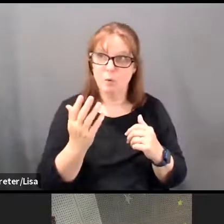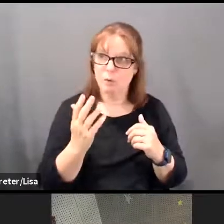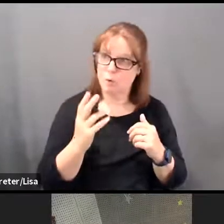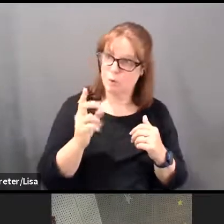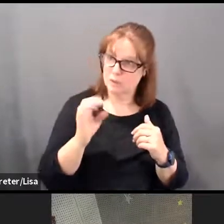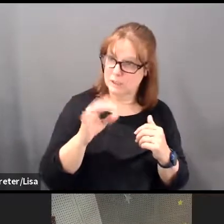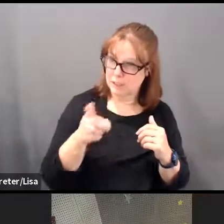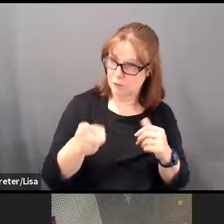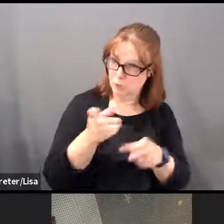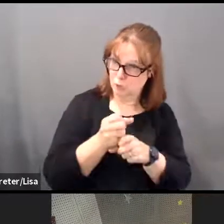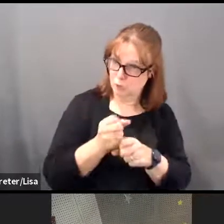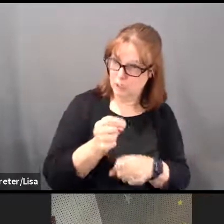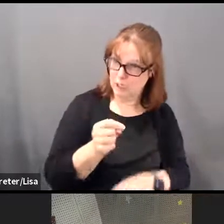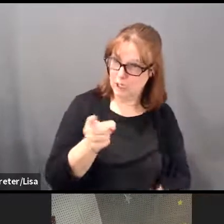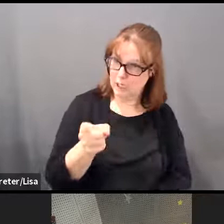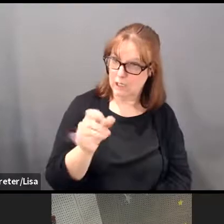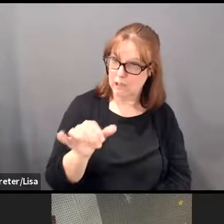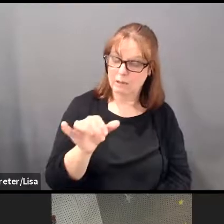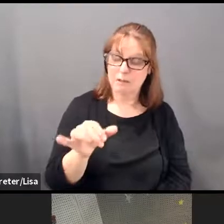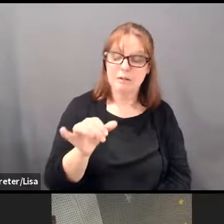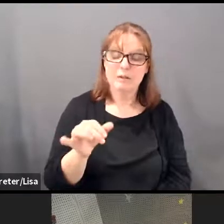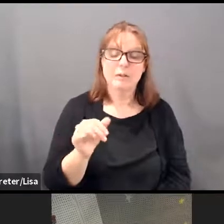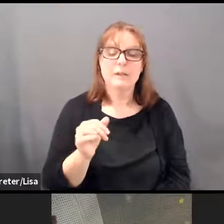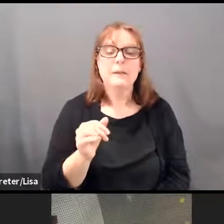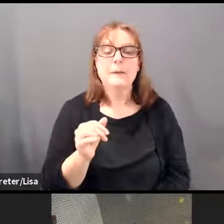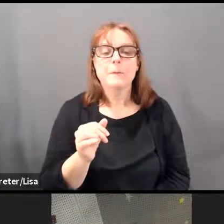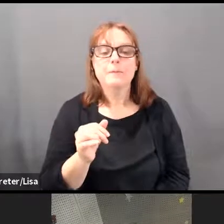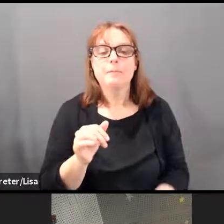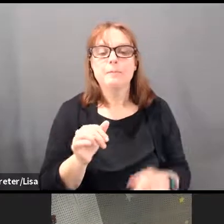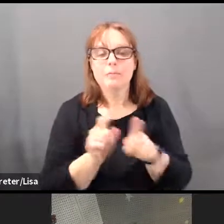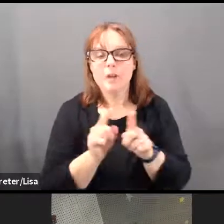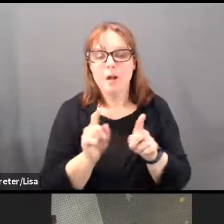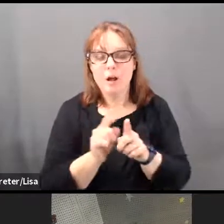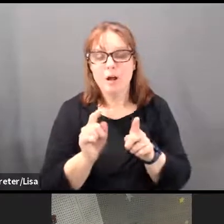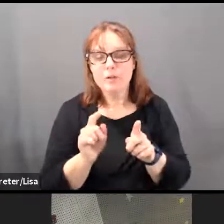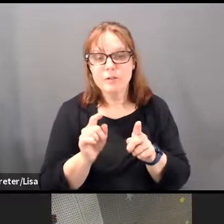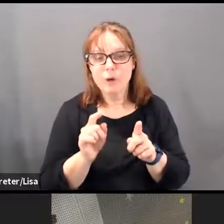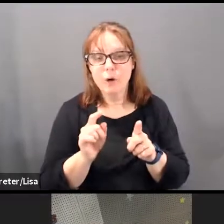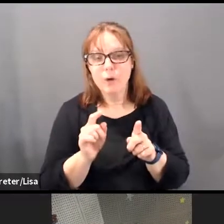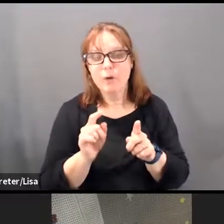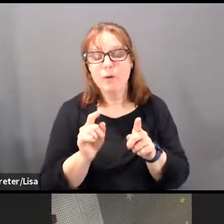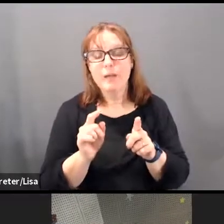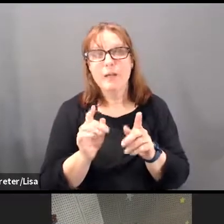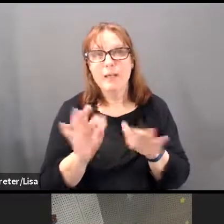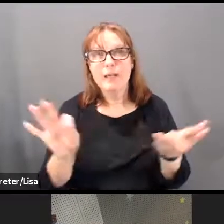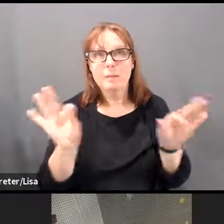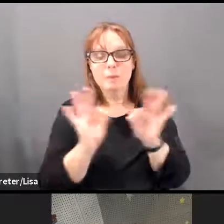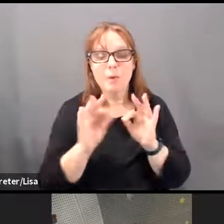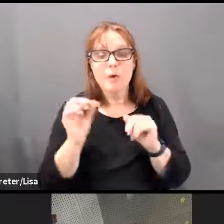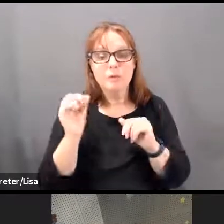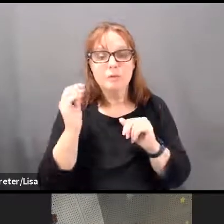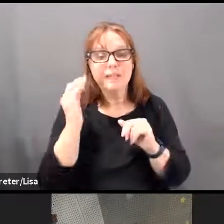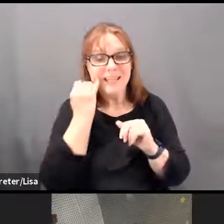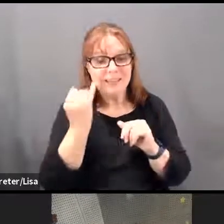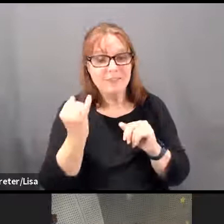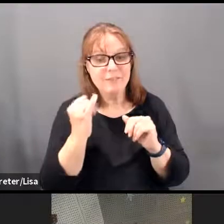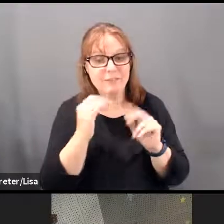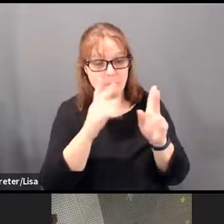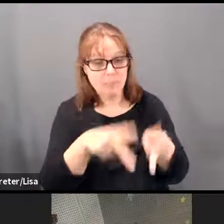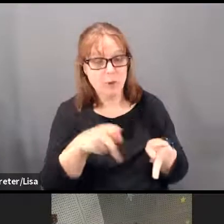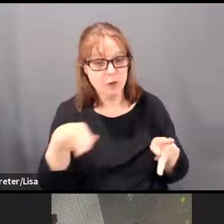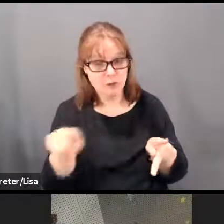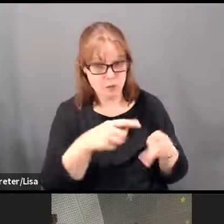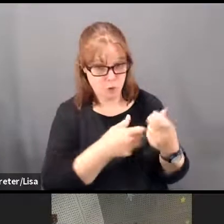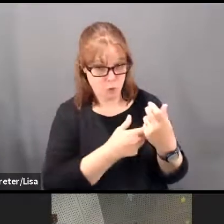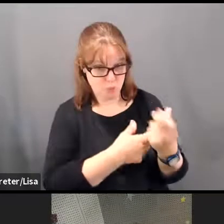And part of why I say it that way is I think it's really just important to make sure that people understand the power of a solid endorsement from a friend, someone they trust. It's